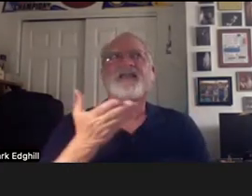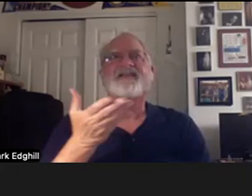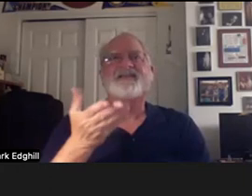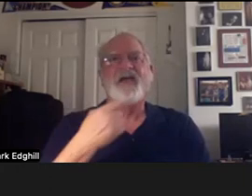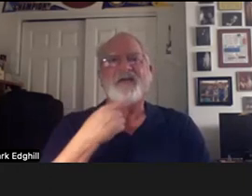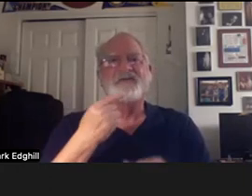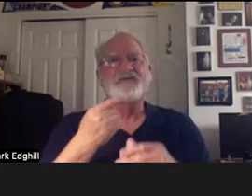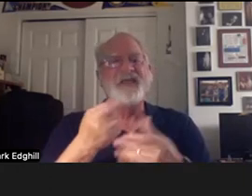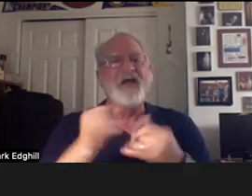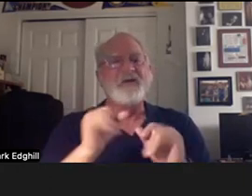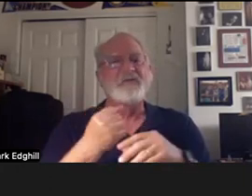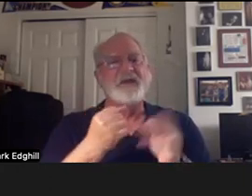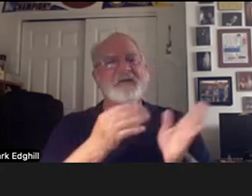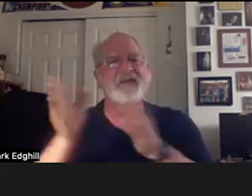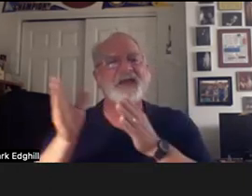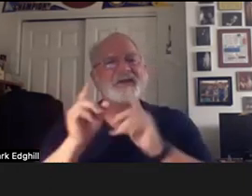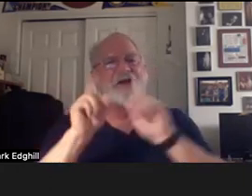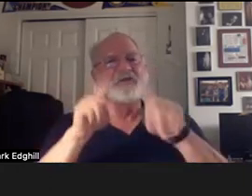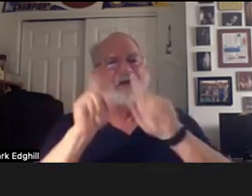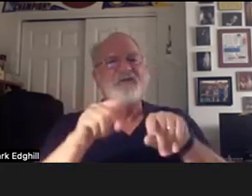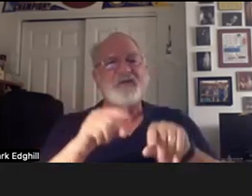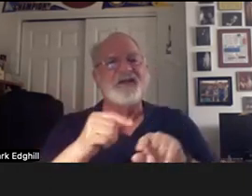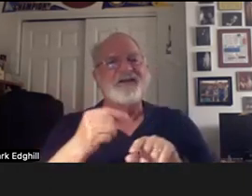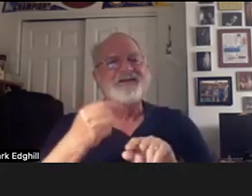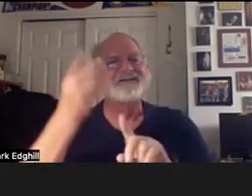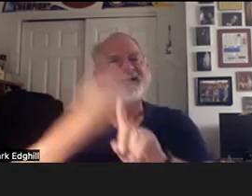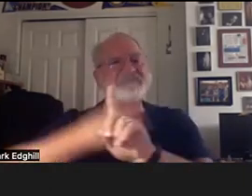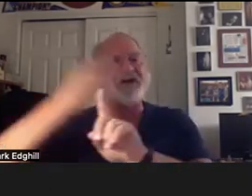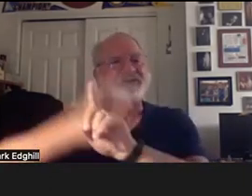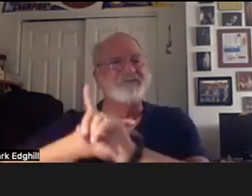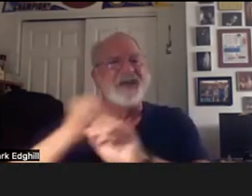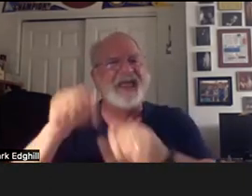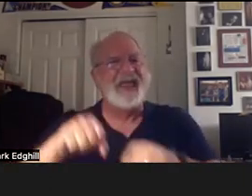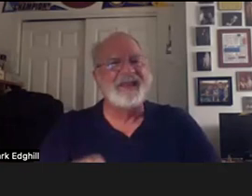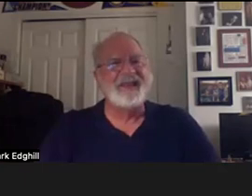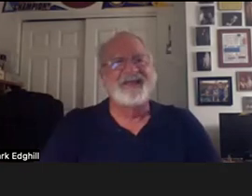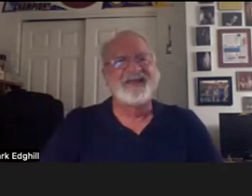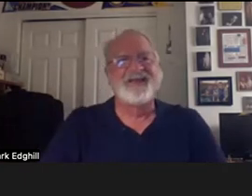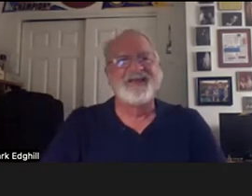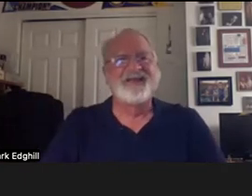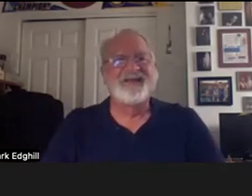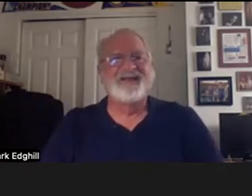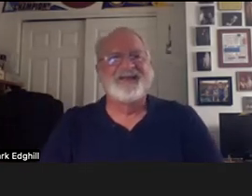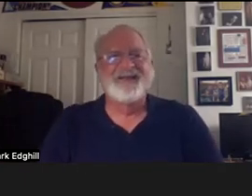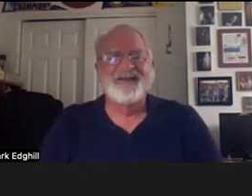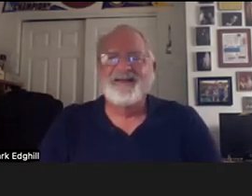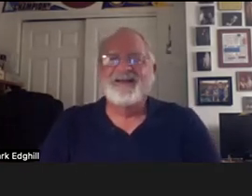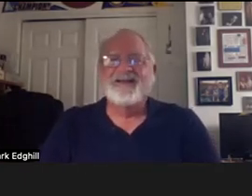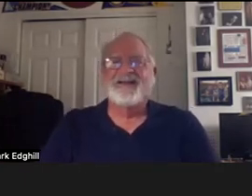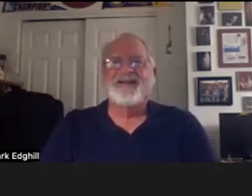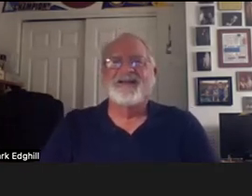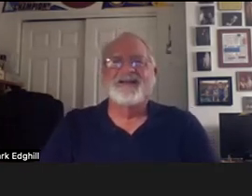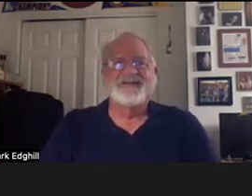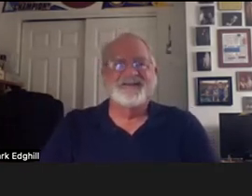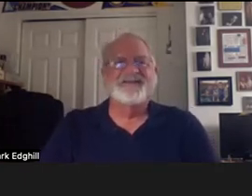Like this, I have to now make a plan to come every year. I now have to have a plan to come every 6 months to see what new things there